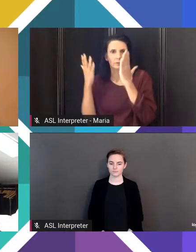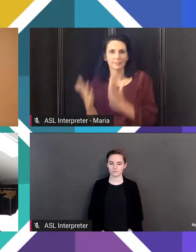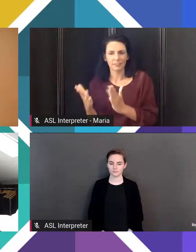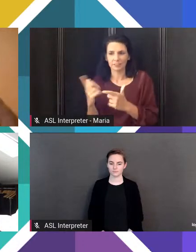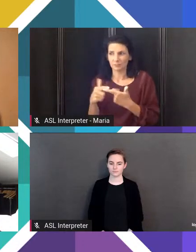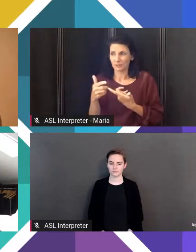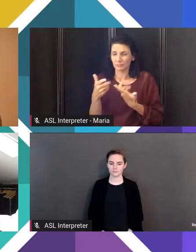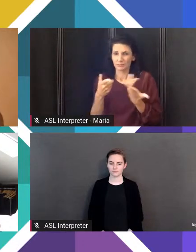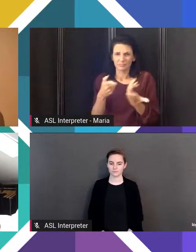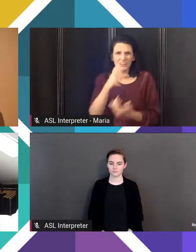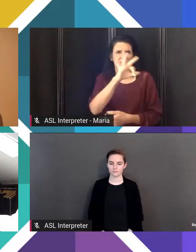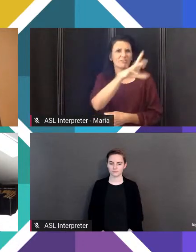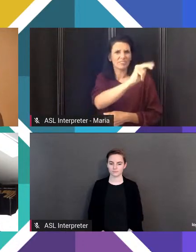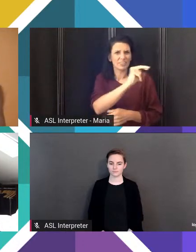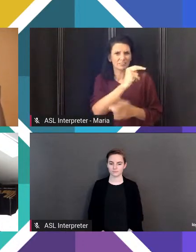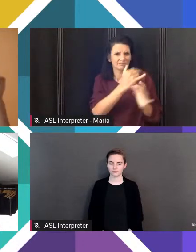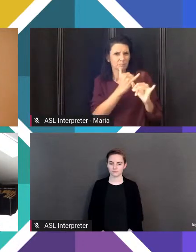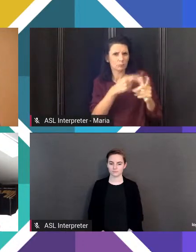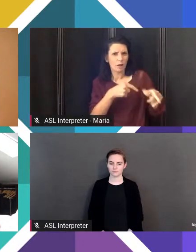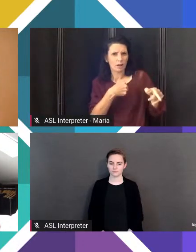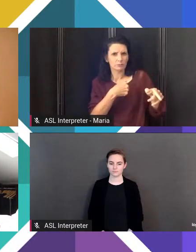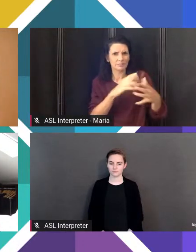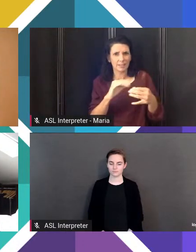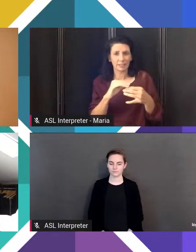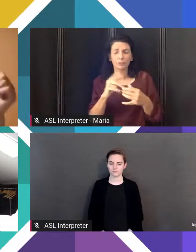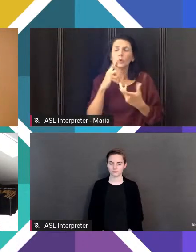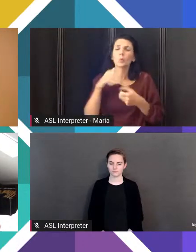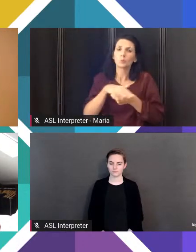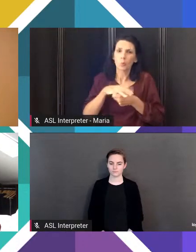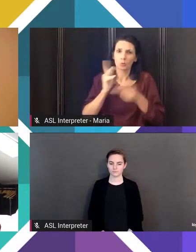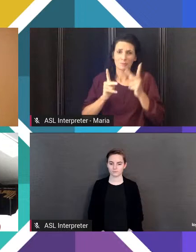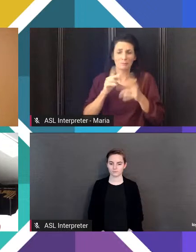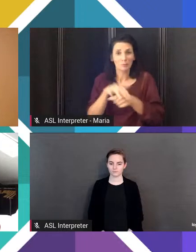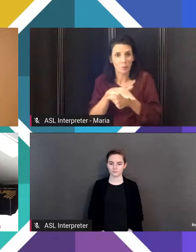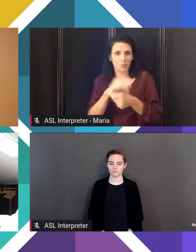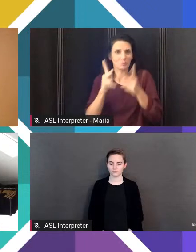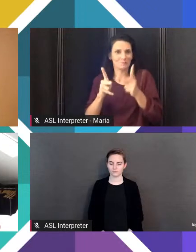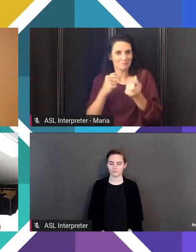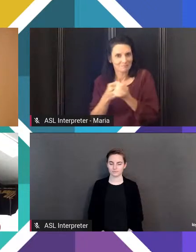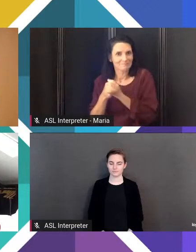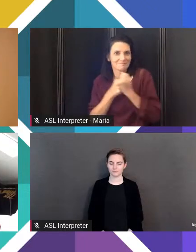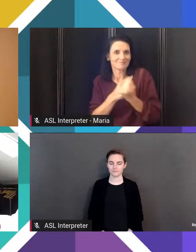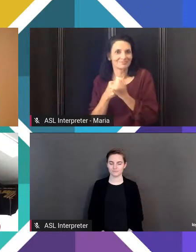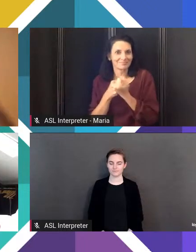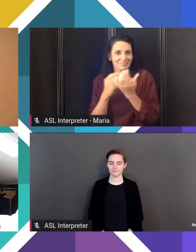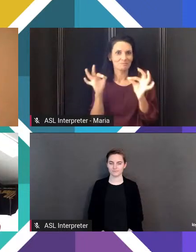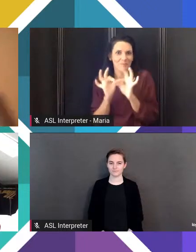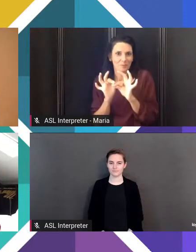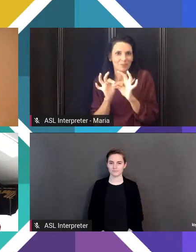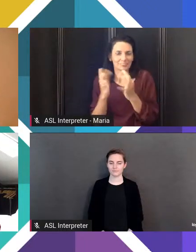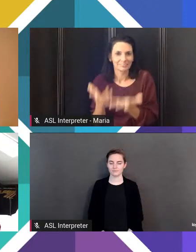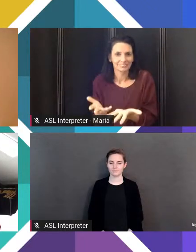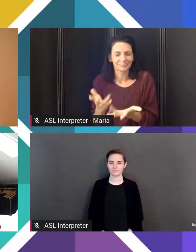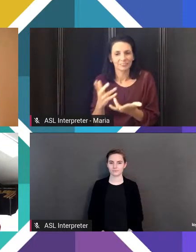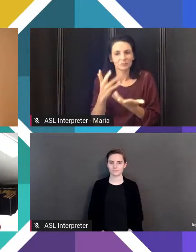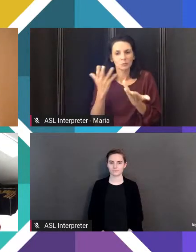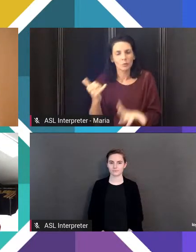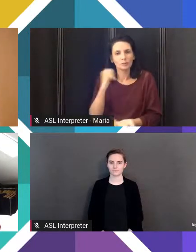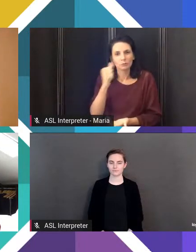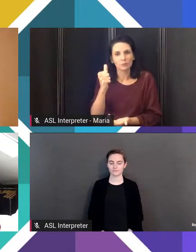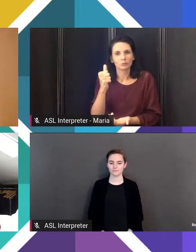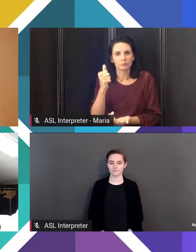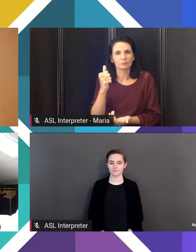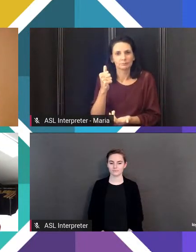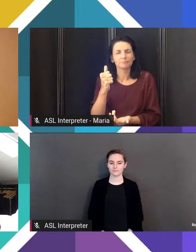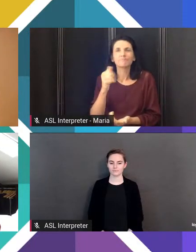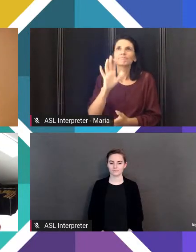what Finn's talking about. Cause I'm also like, people be like, let's support the local people. Like, you know, like keep, you know, one